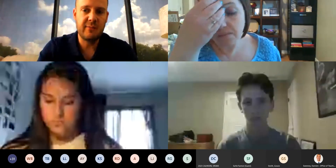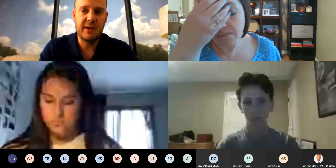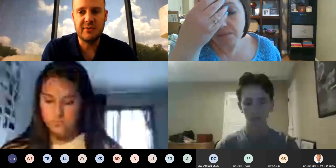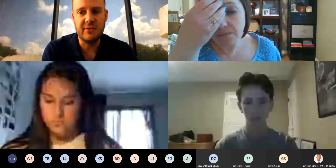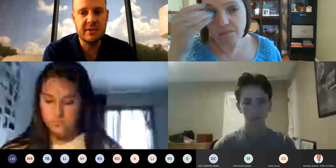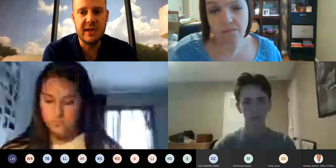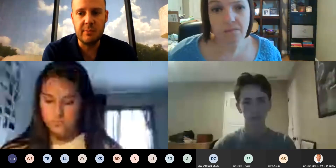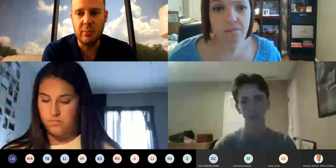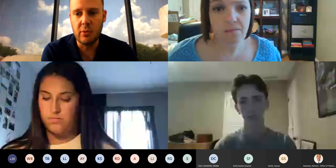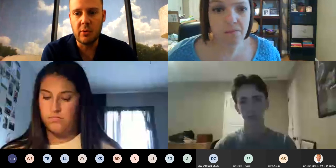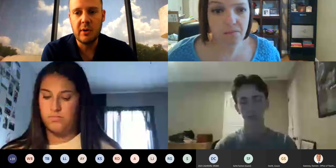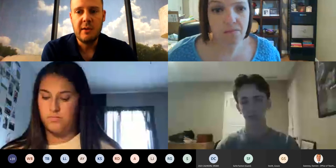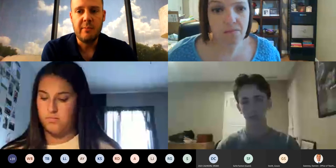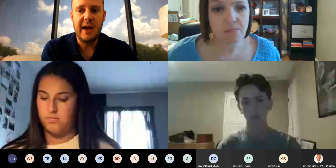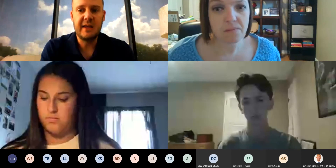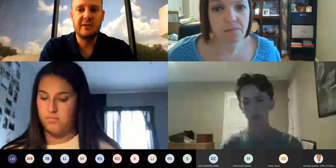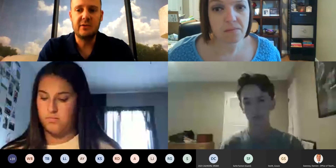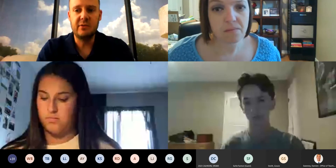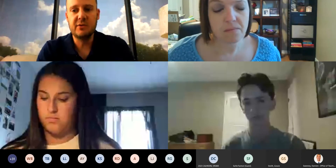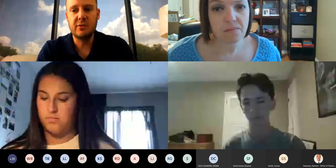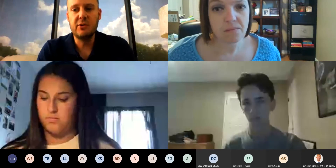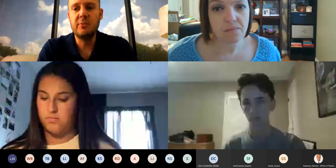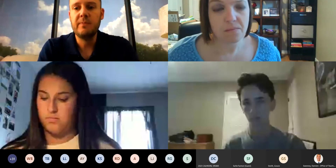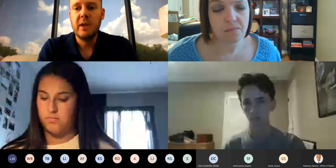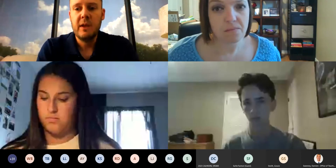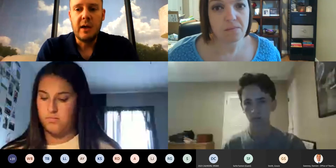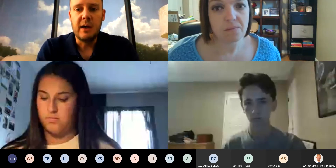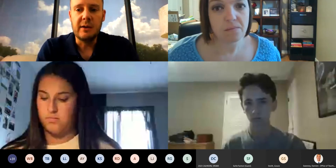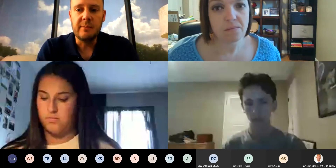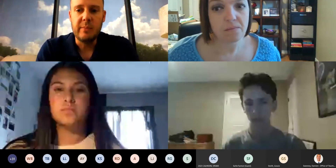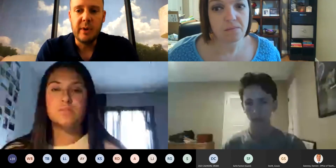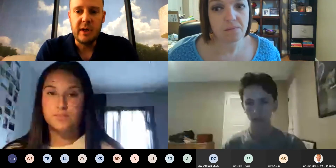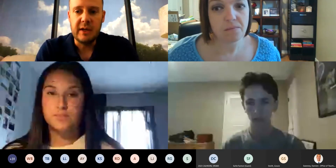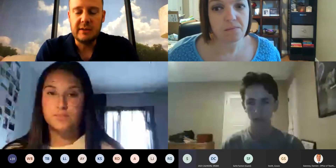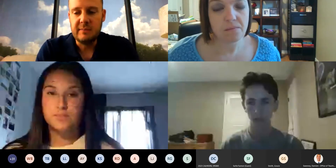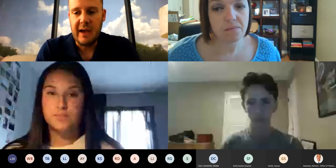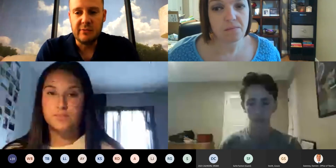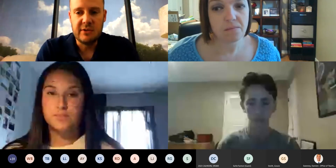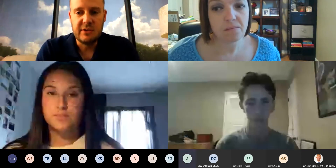bringing back information from the state board back into this group.